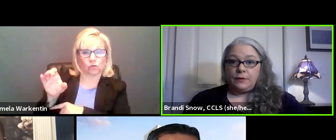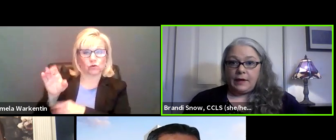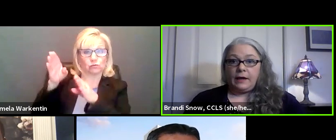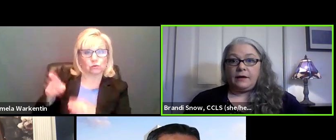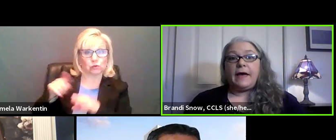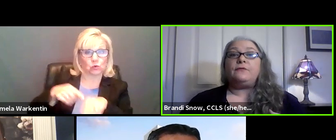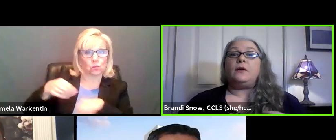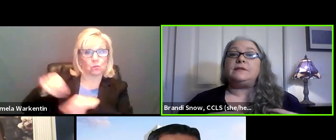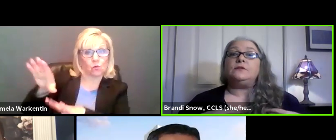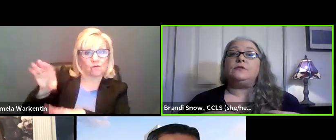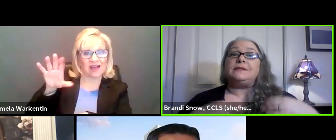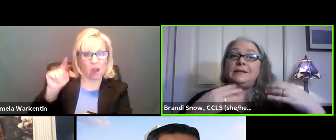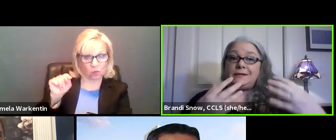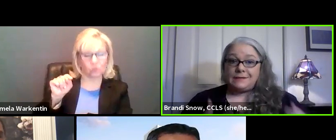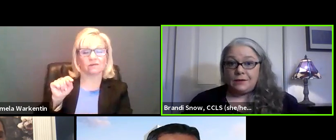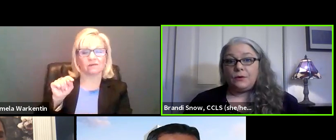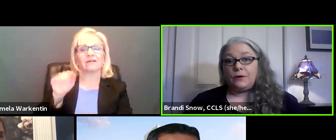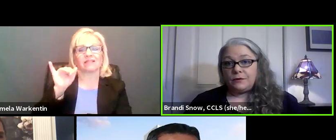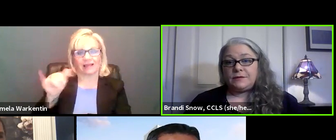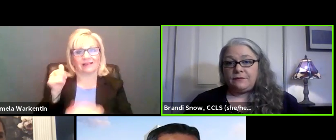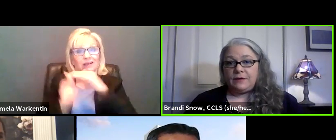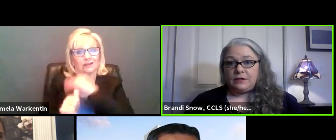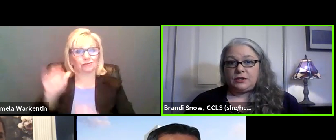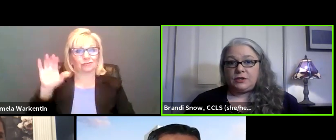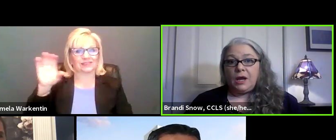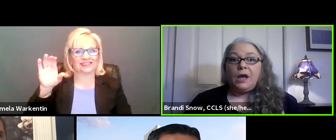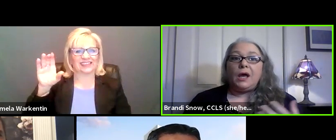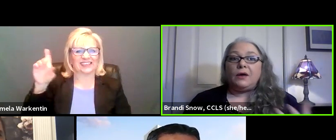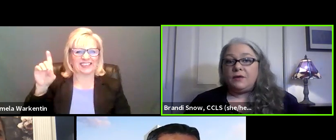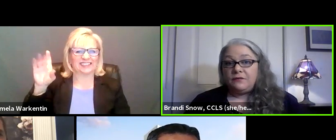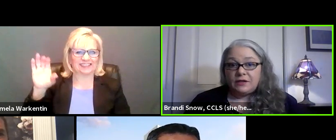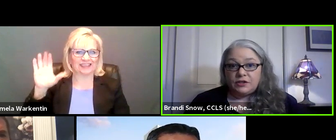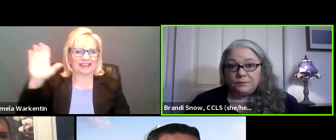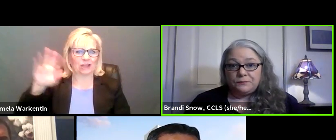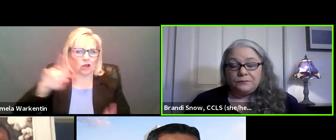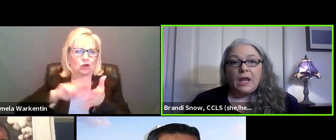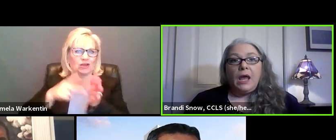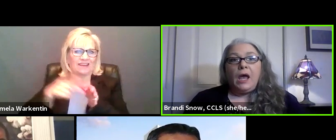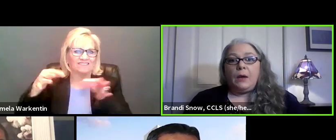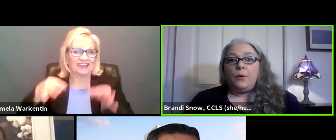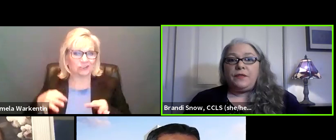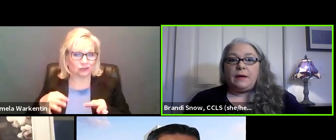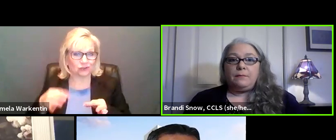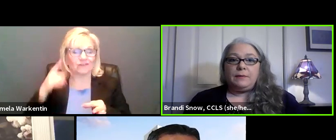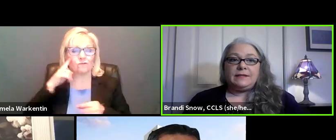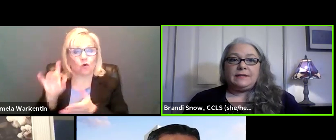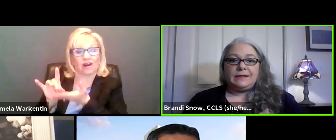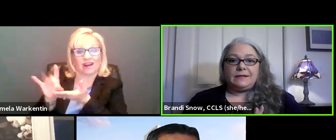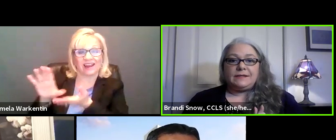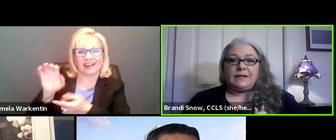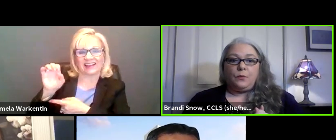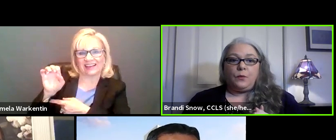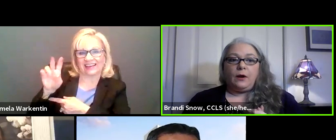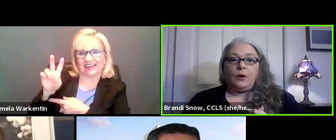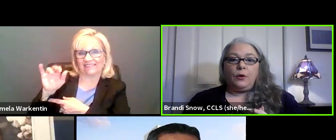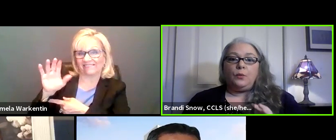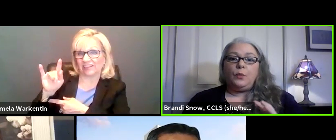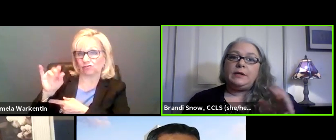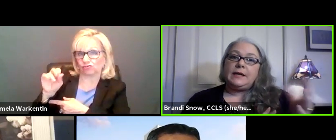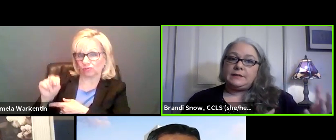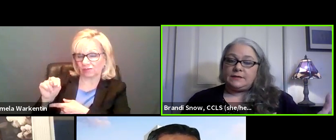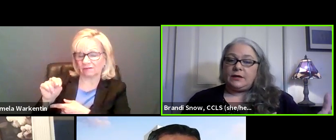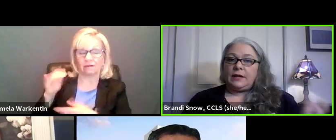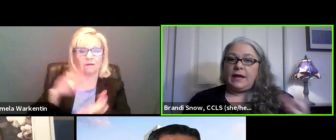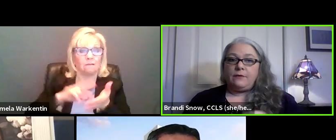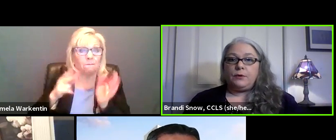you do that, that falls under the CDC order's definition of an eviction. And what that means is that where you